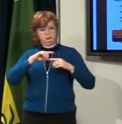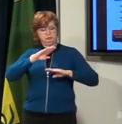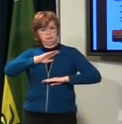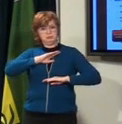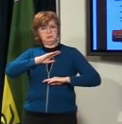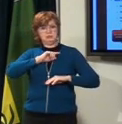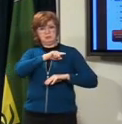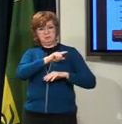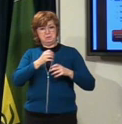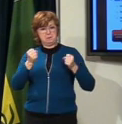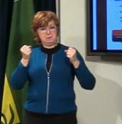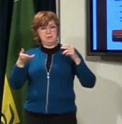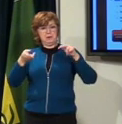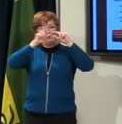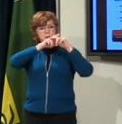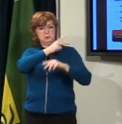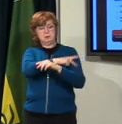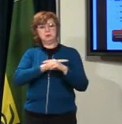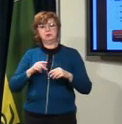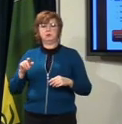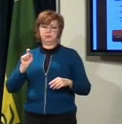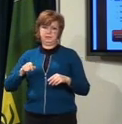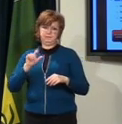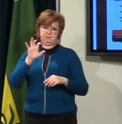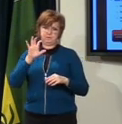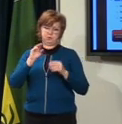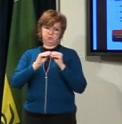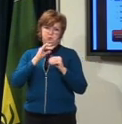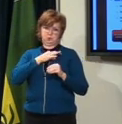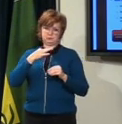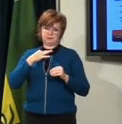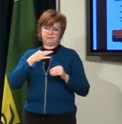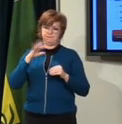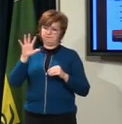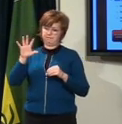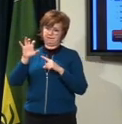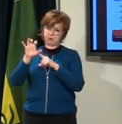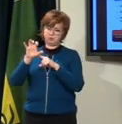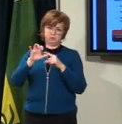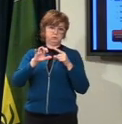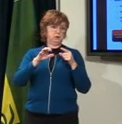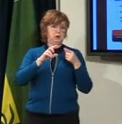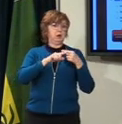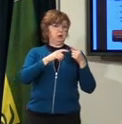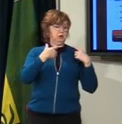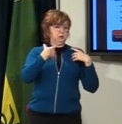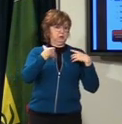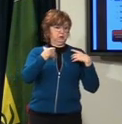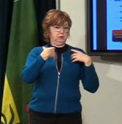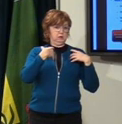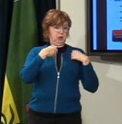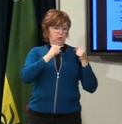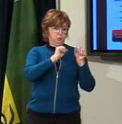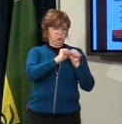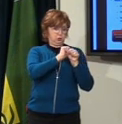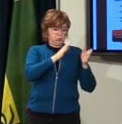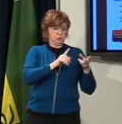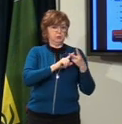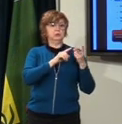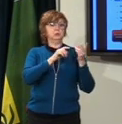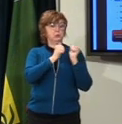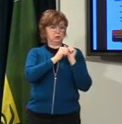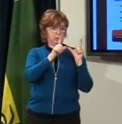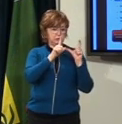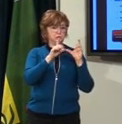data entry staff. In order to achieve an efficient approach to contact tracing, we have